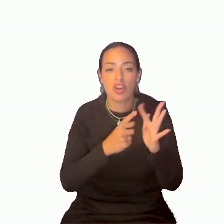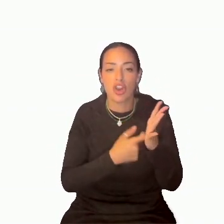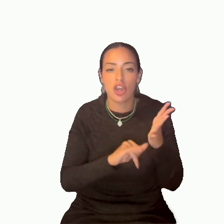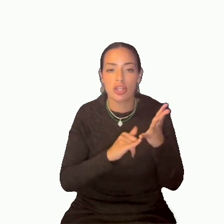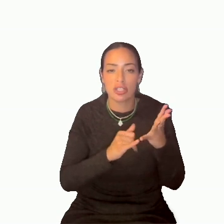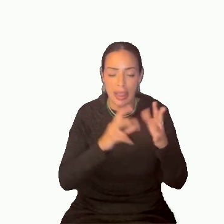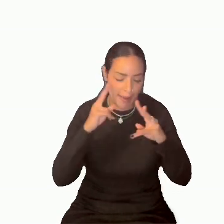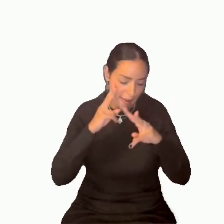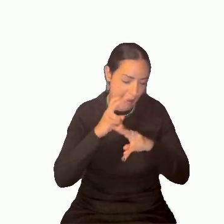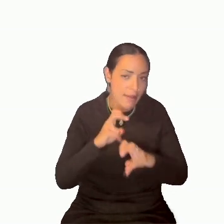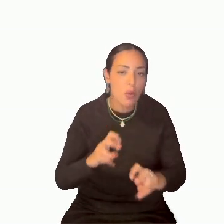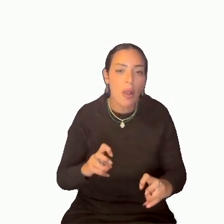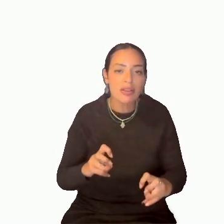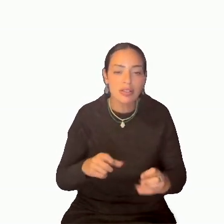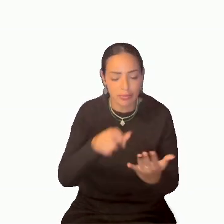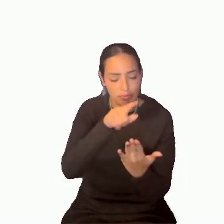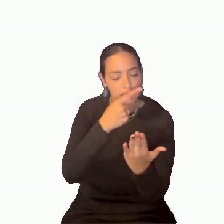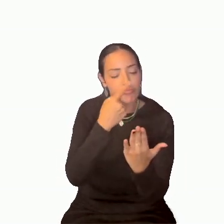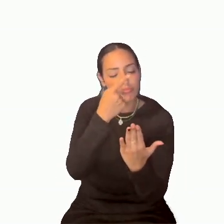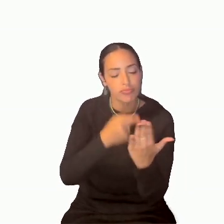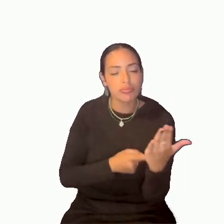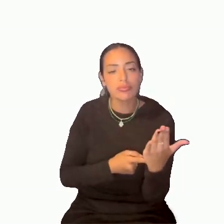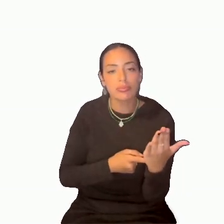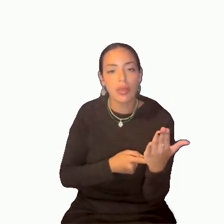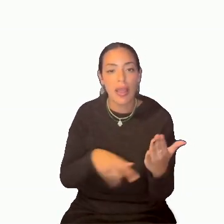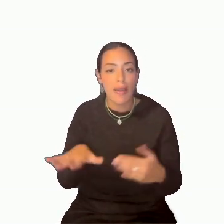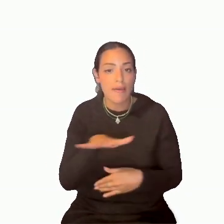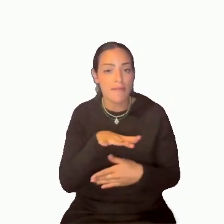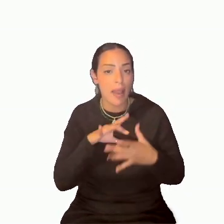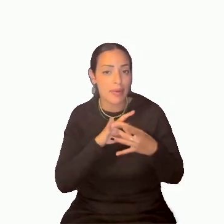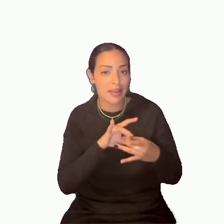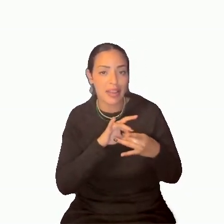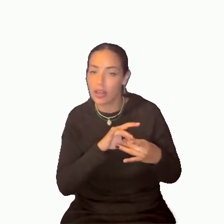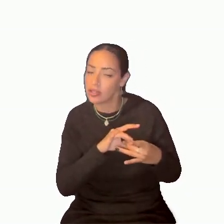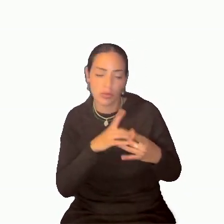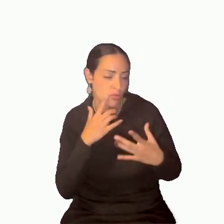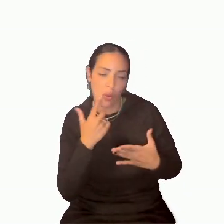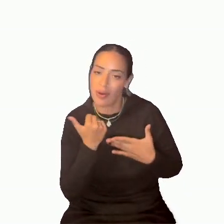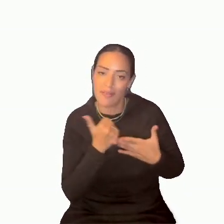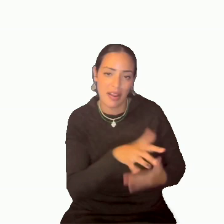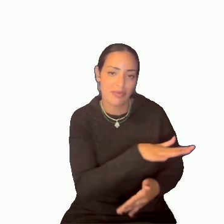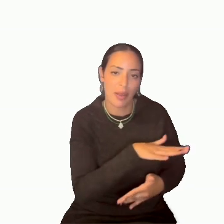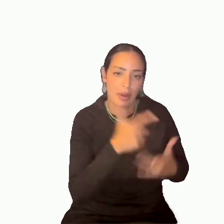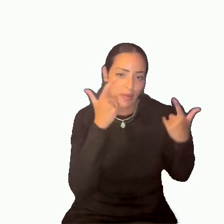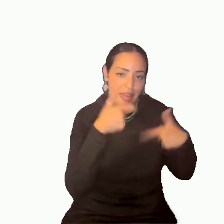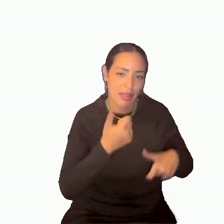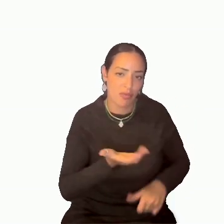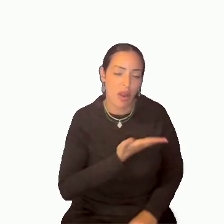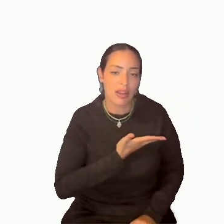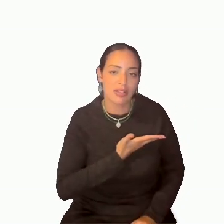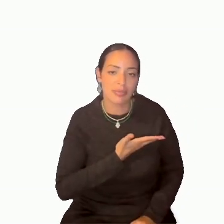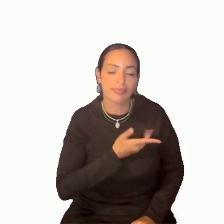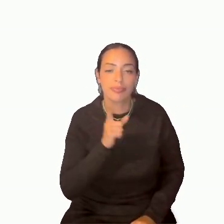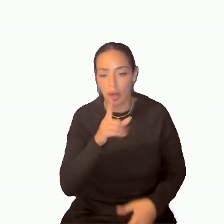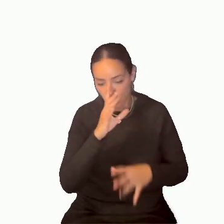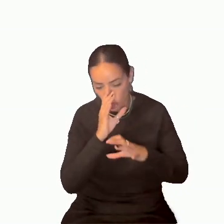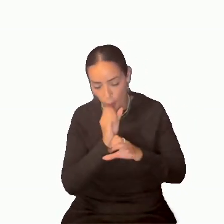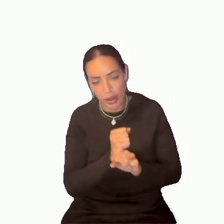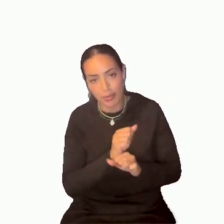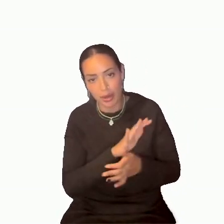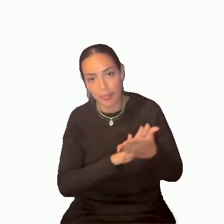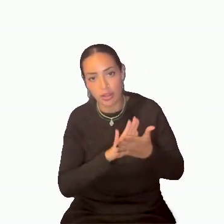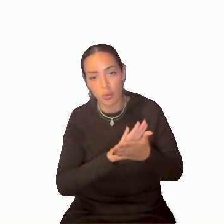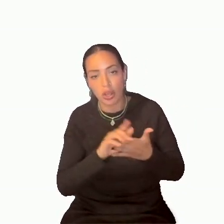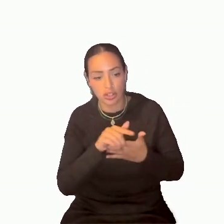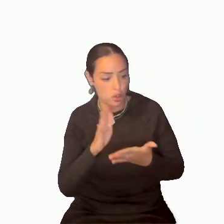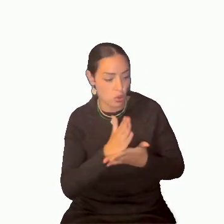is not expected that the family liaison role be used to advise the bereaved family of their legal rights, a commitment to the principles of trauma-informed practice requires